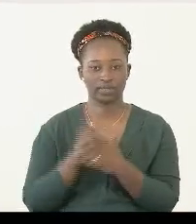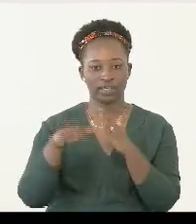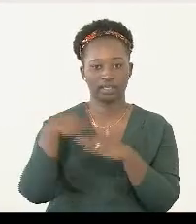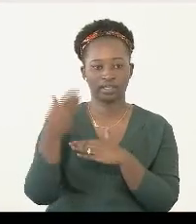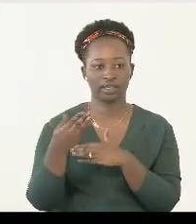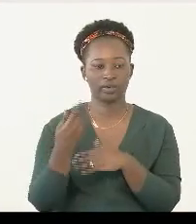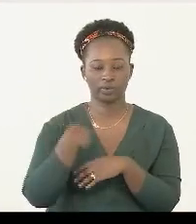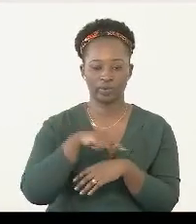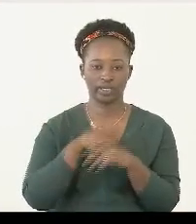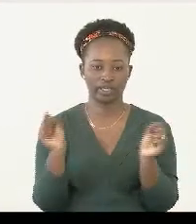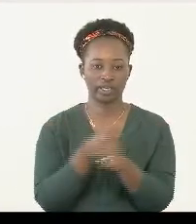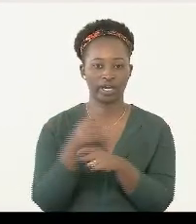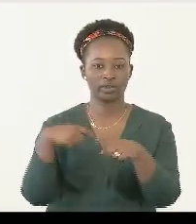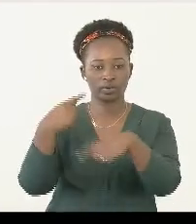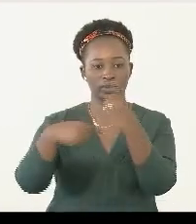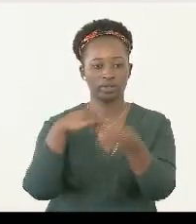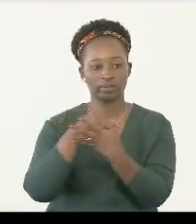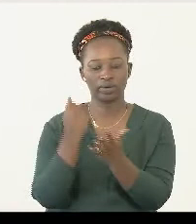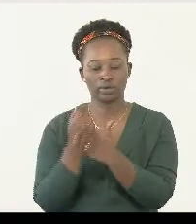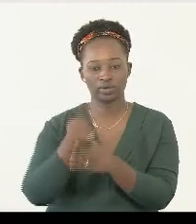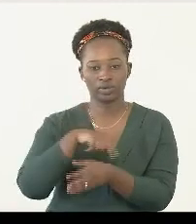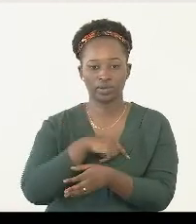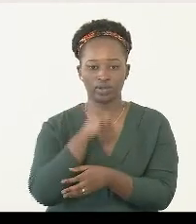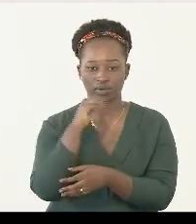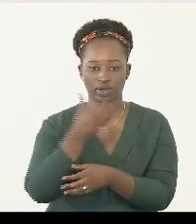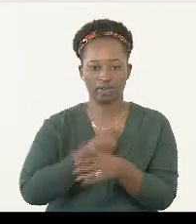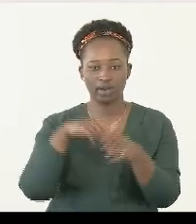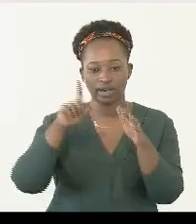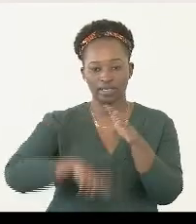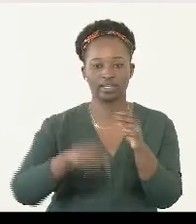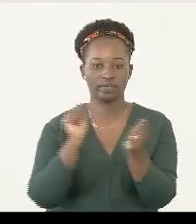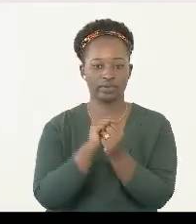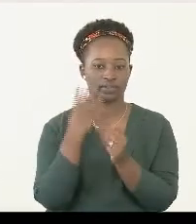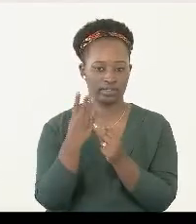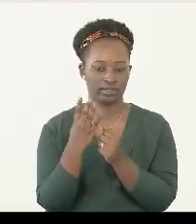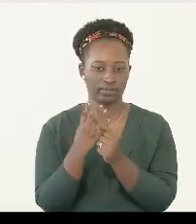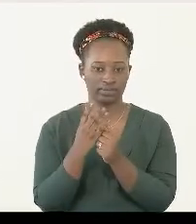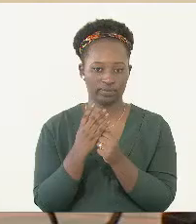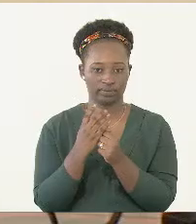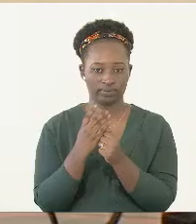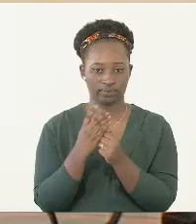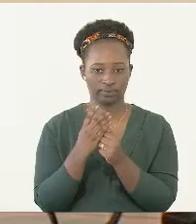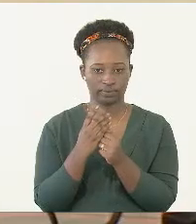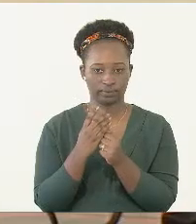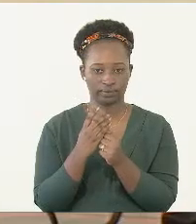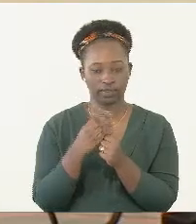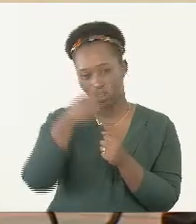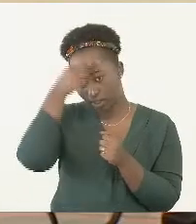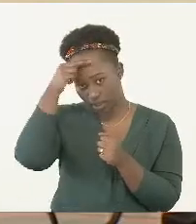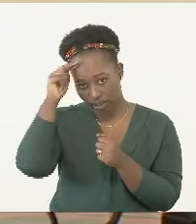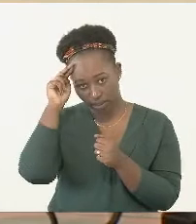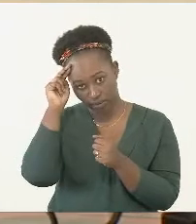then we can't continue to fall below because we do not have anything less than 14. So we keep at that. A